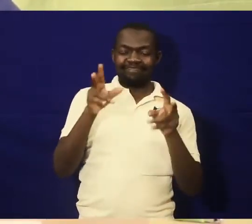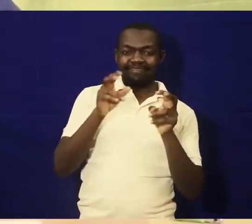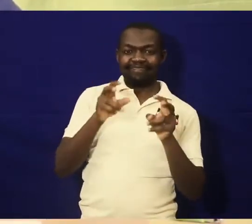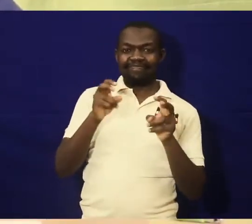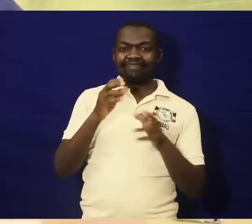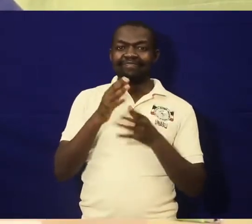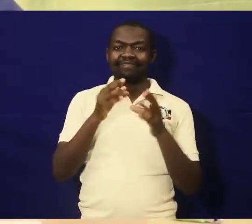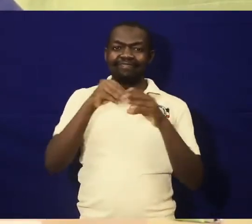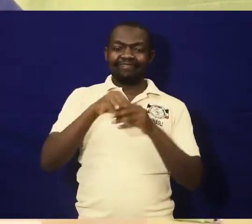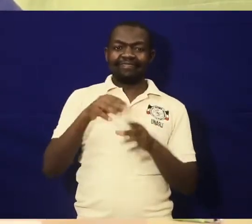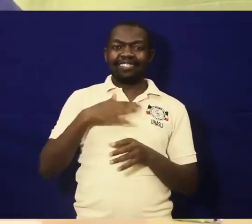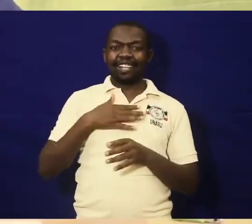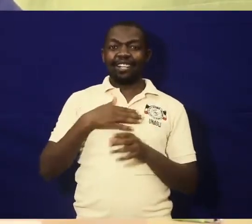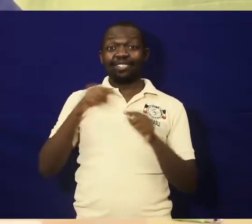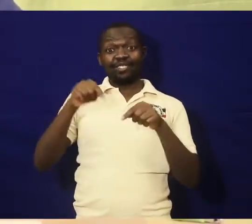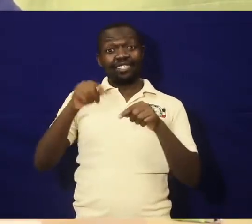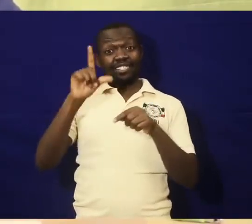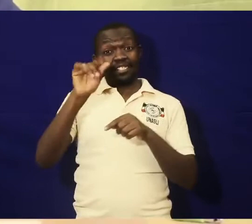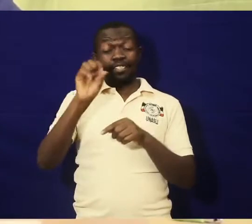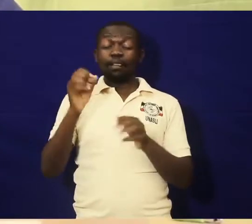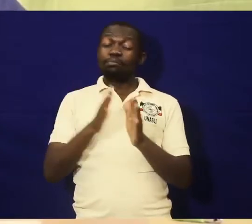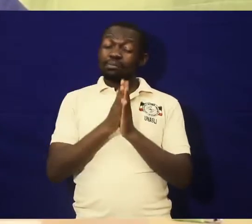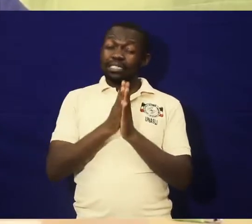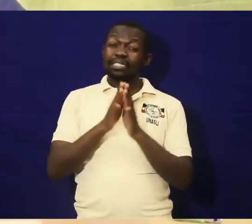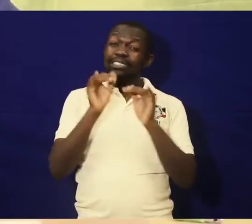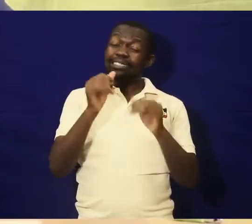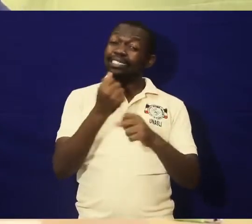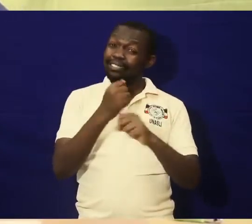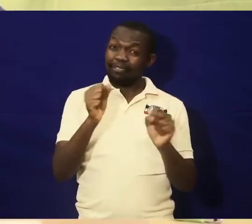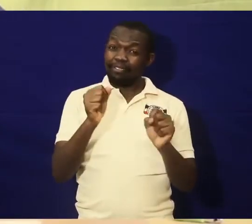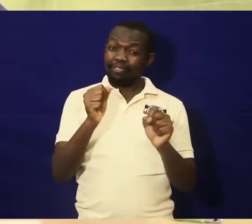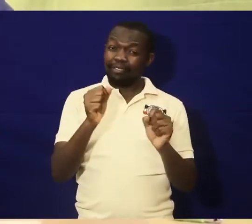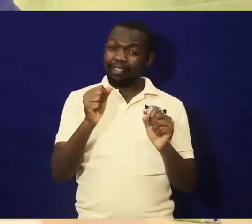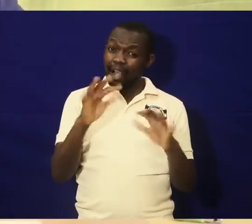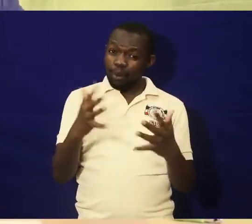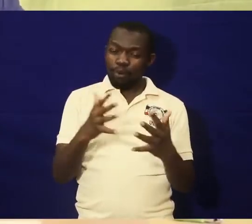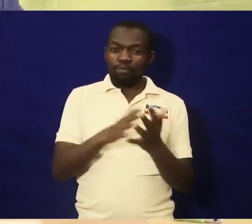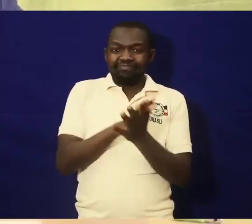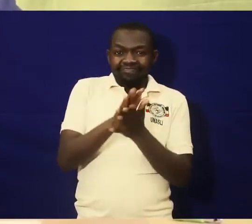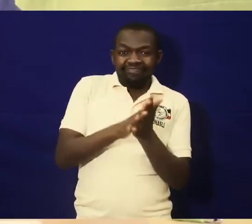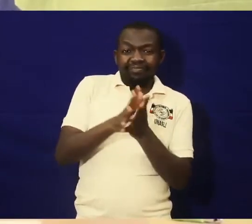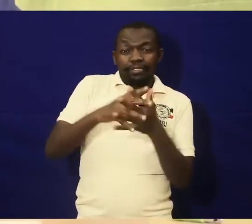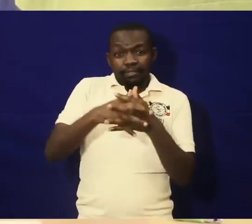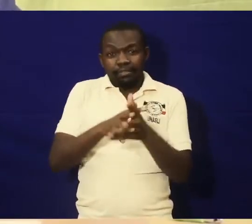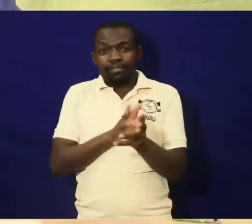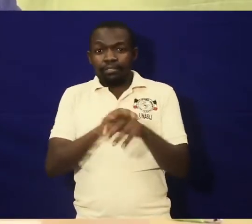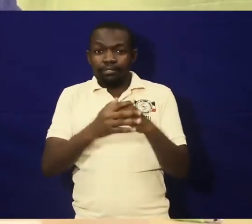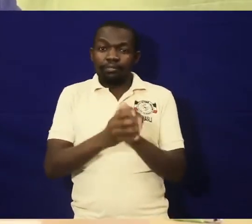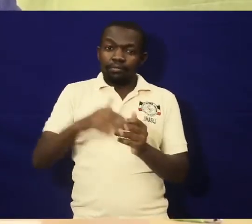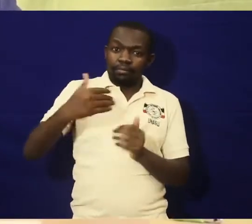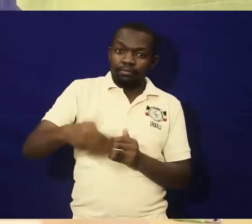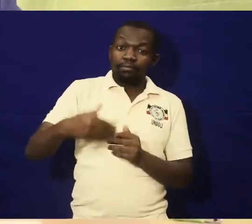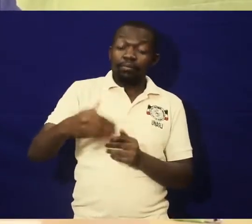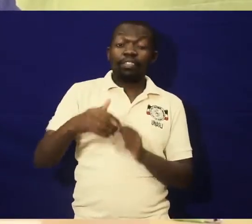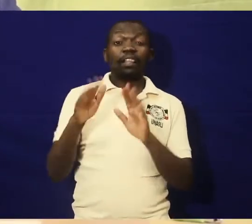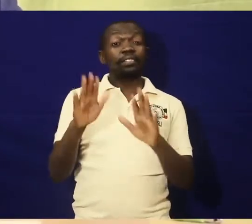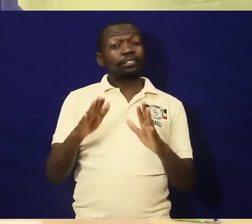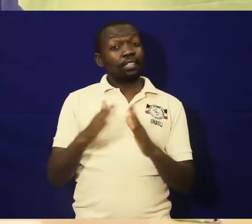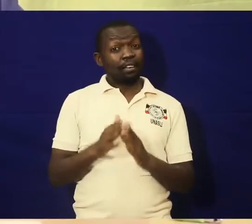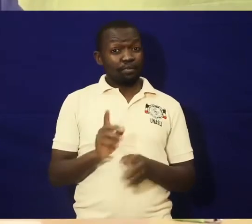lesson. Please remember to stay safe by washing your hands several times and staying at